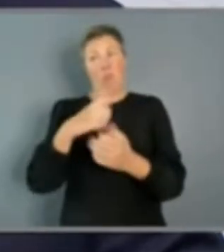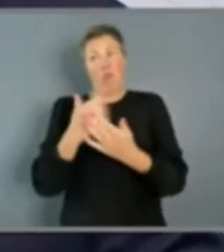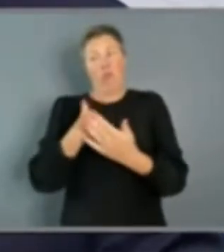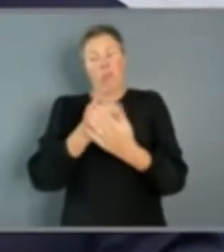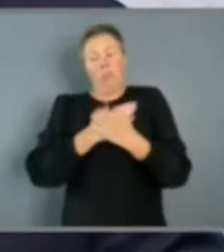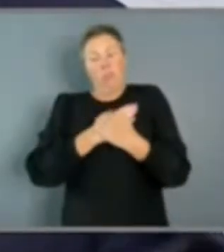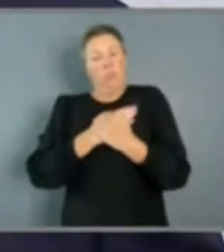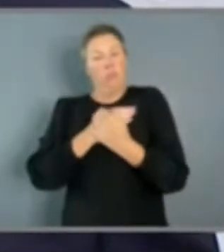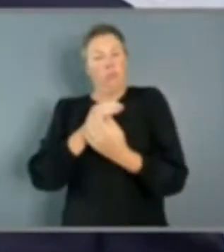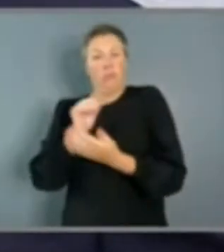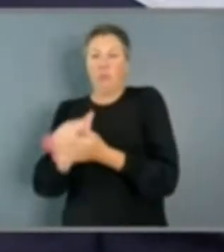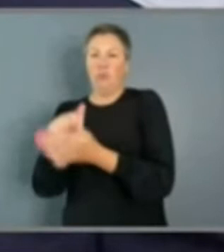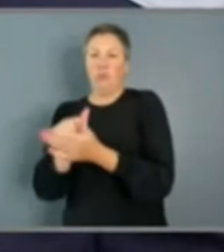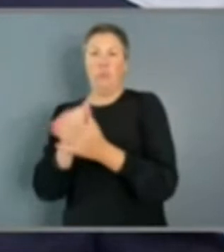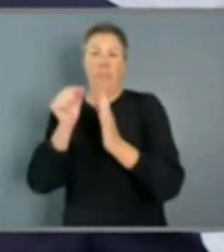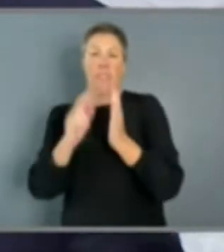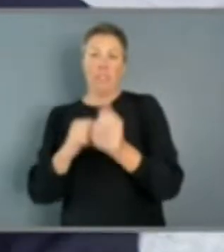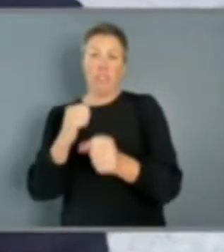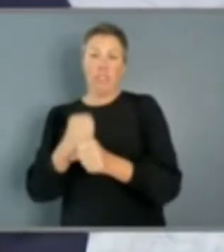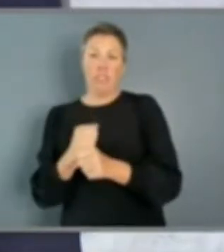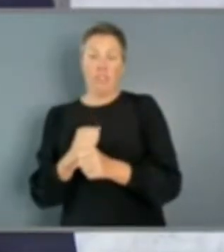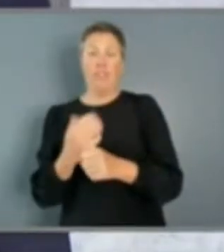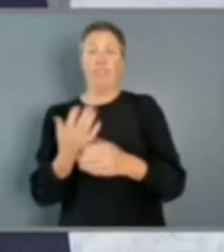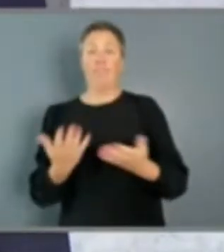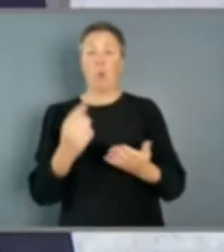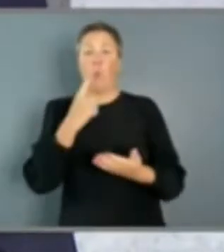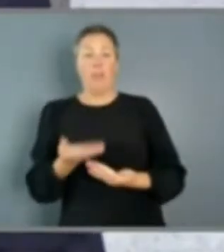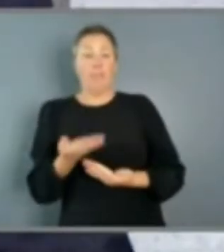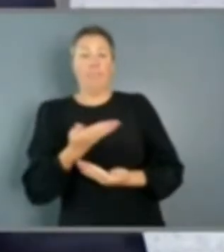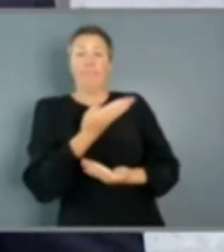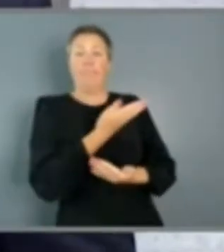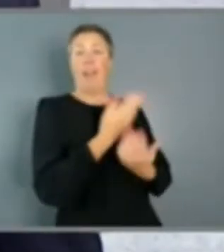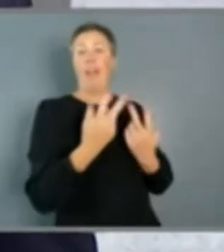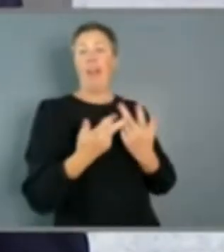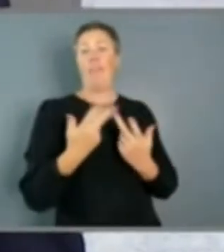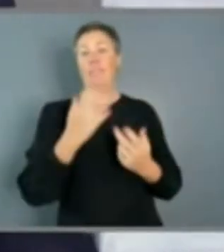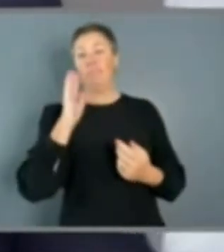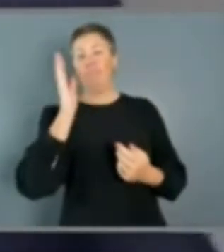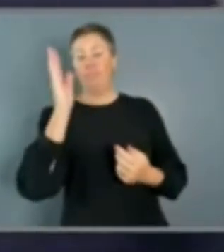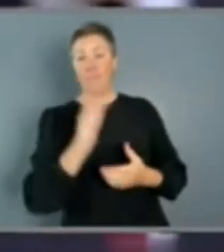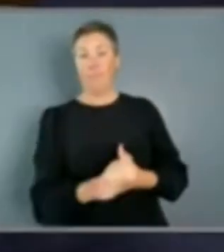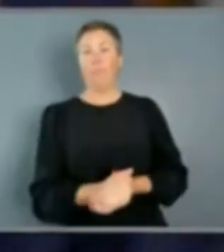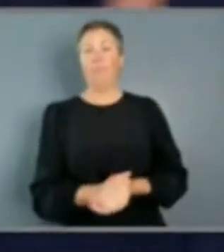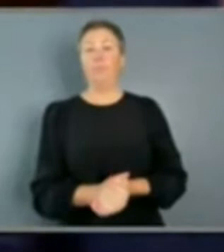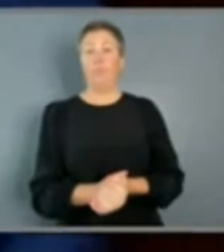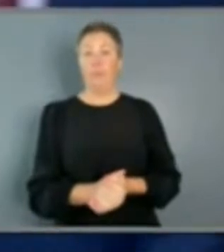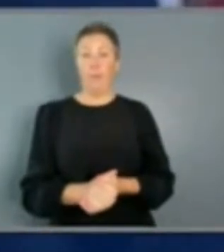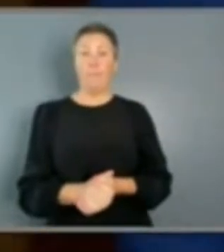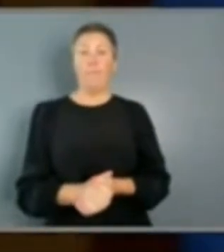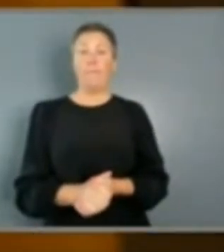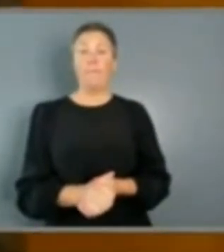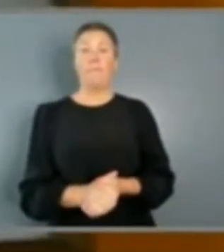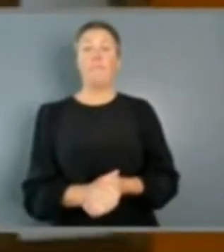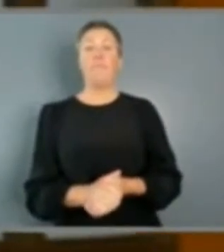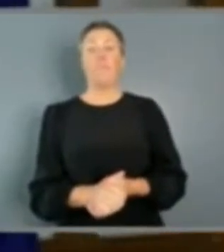Kelly to explain more of the medical situation and the Foreign Minister to speak to the foreign affairs issues. Thanks, PM.